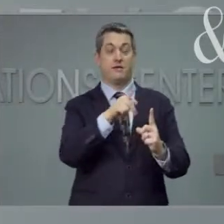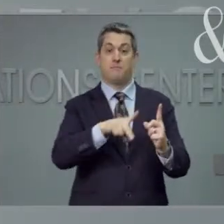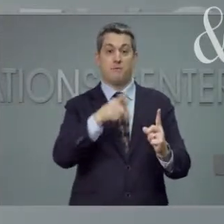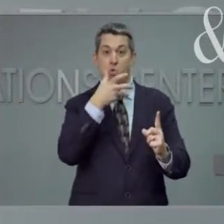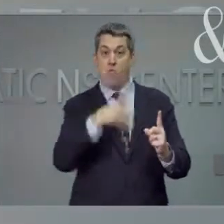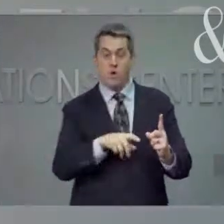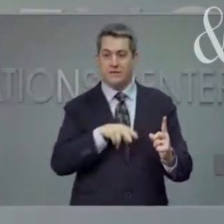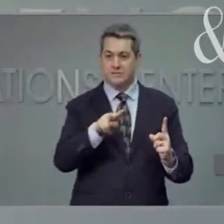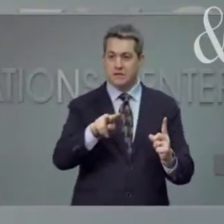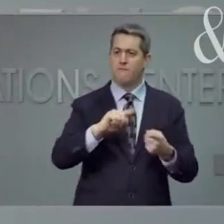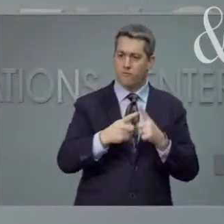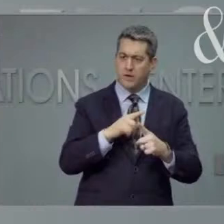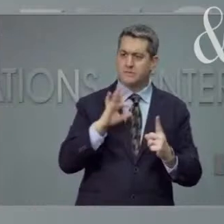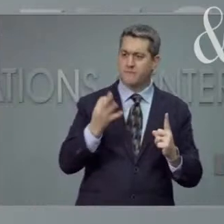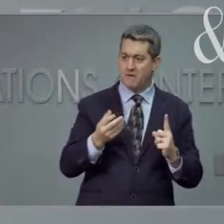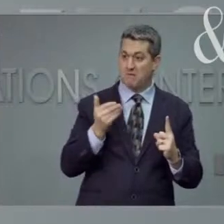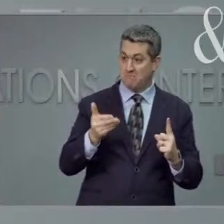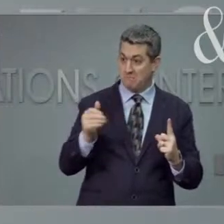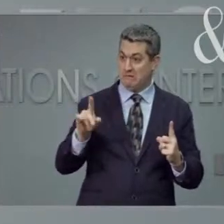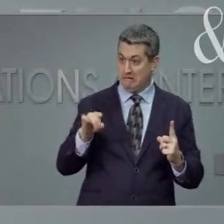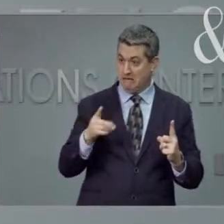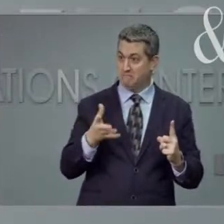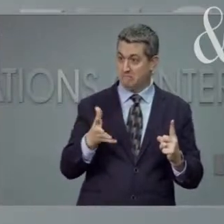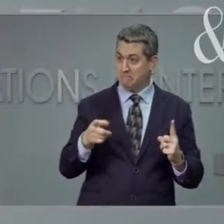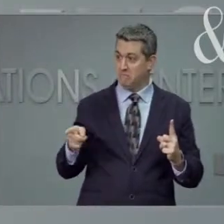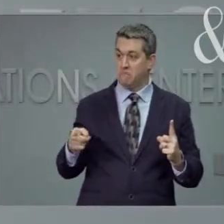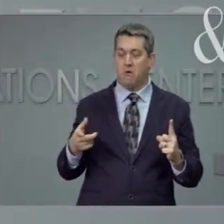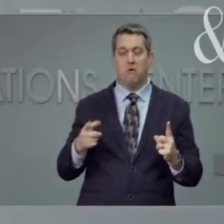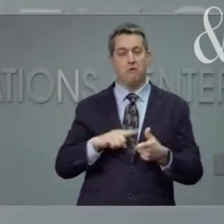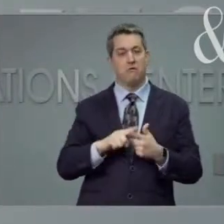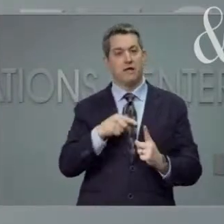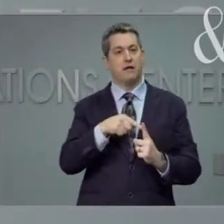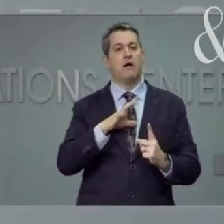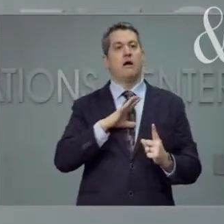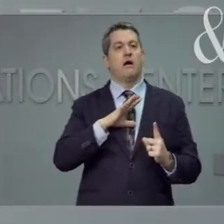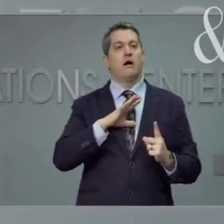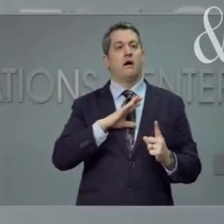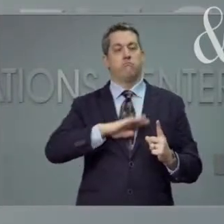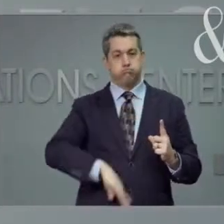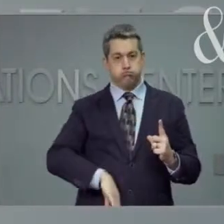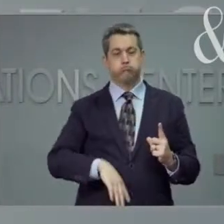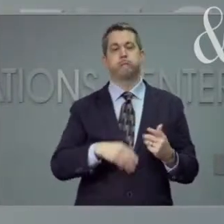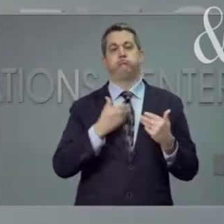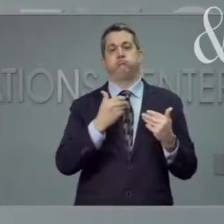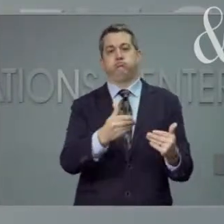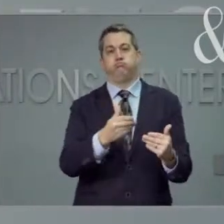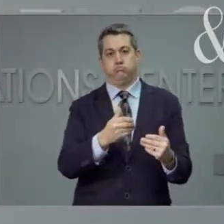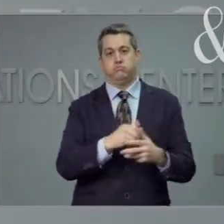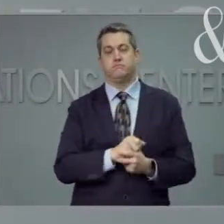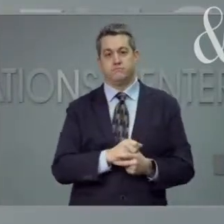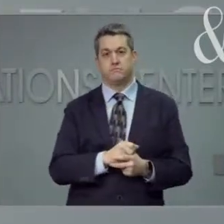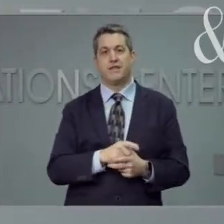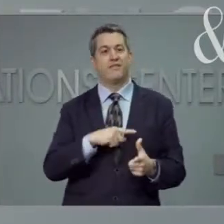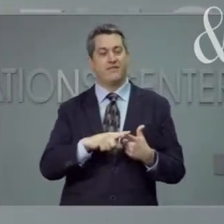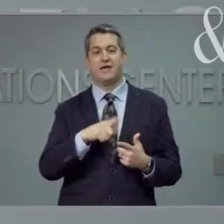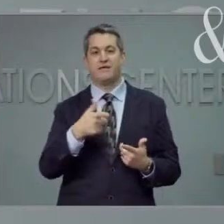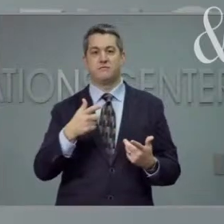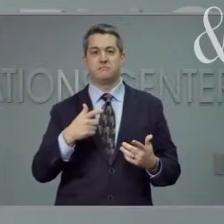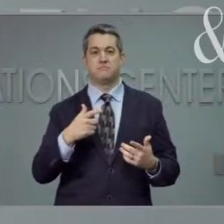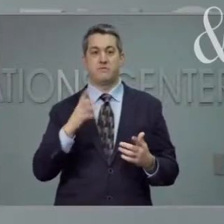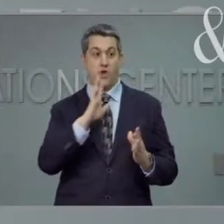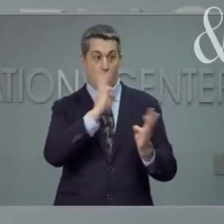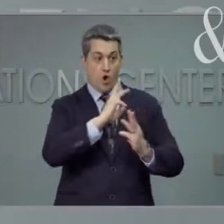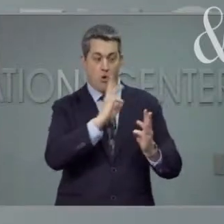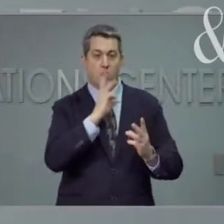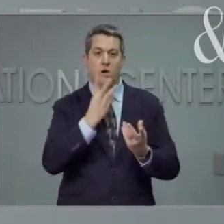get vaccinated. We think all of that is going to help folks feel more comfortable and to make sure that we're reducing that vaccine hesitancy as